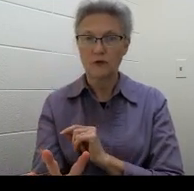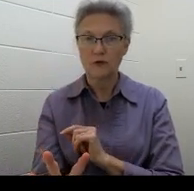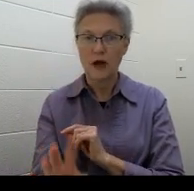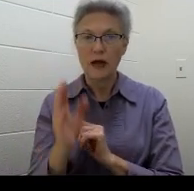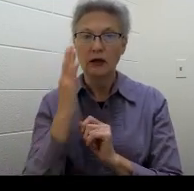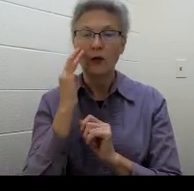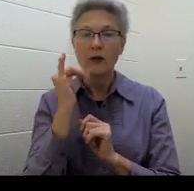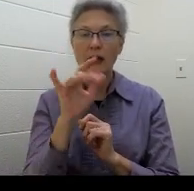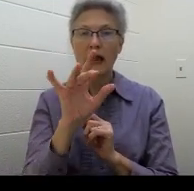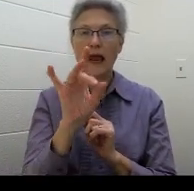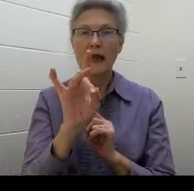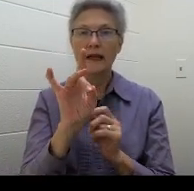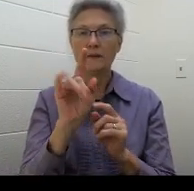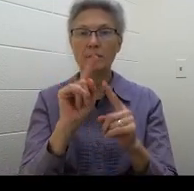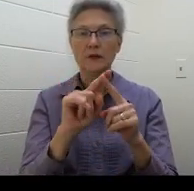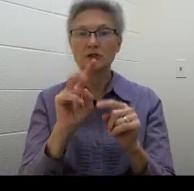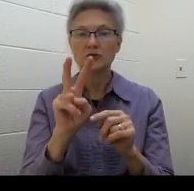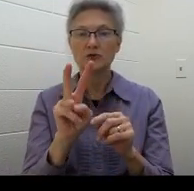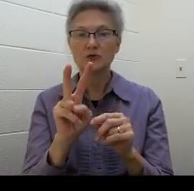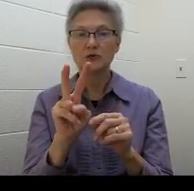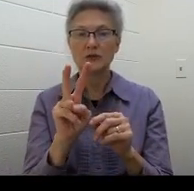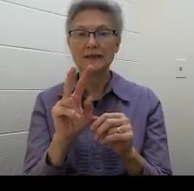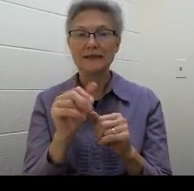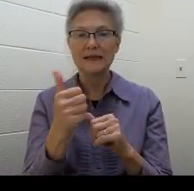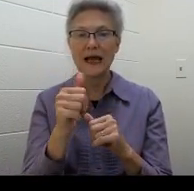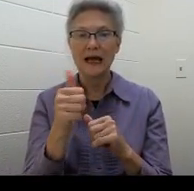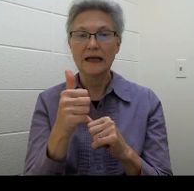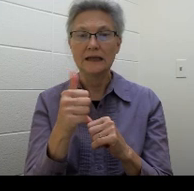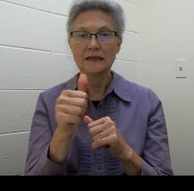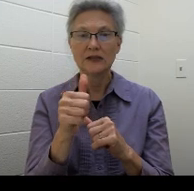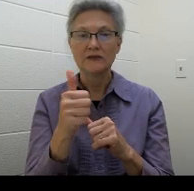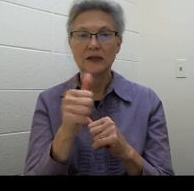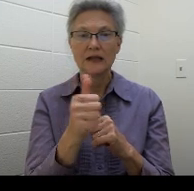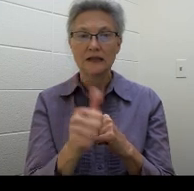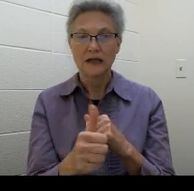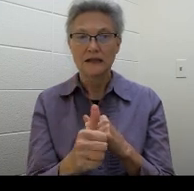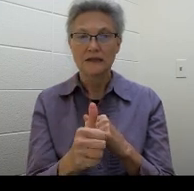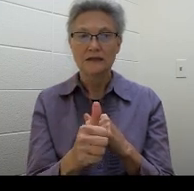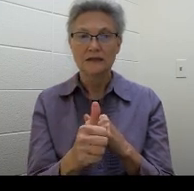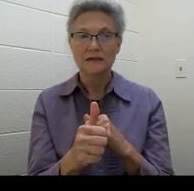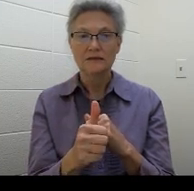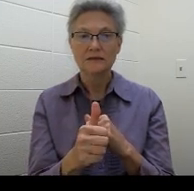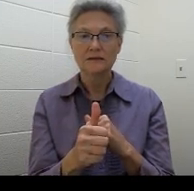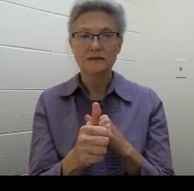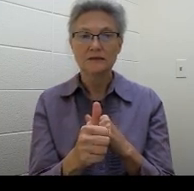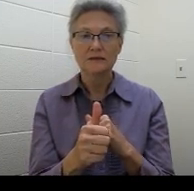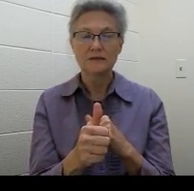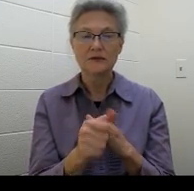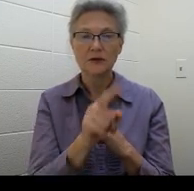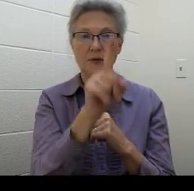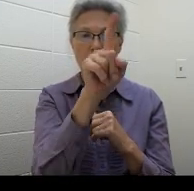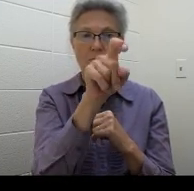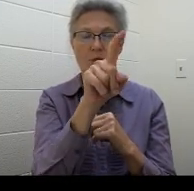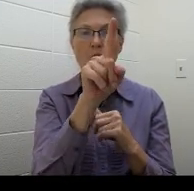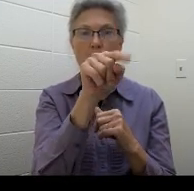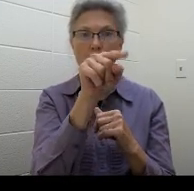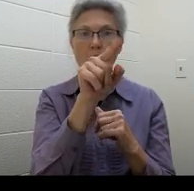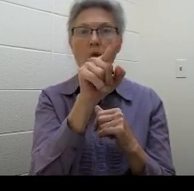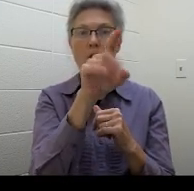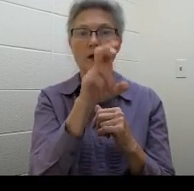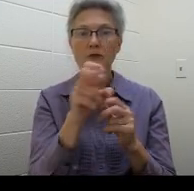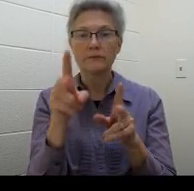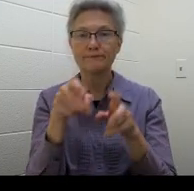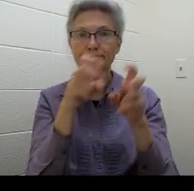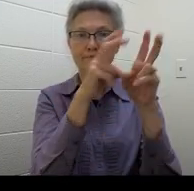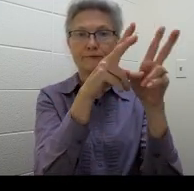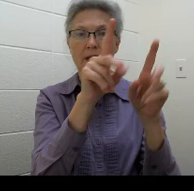I know that 8 and 2 is 10, so I have 10 tens, which would then be 100. So 8 plus